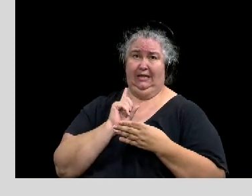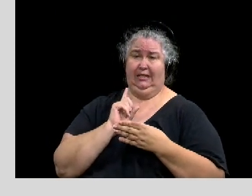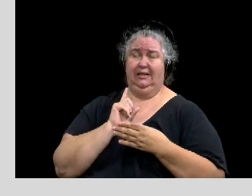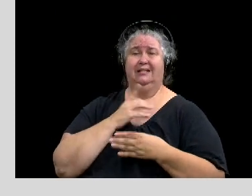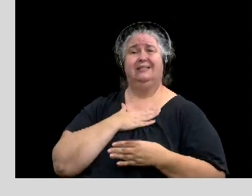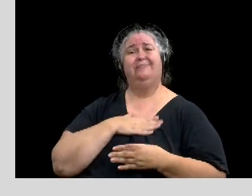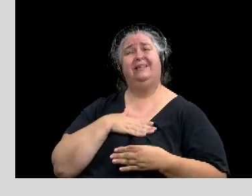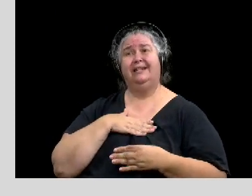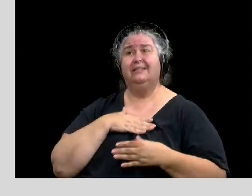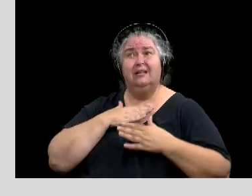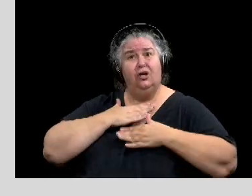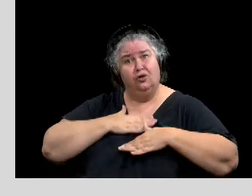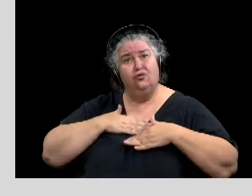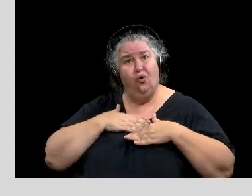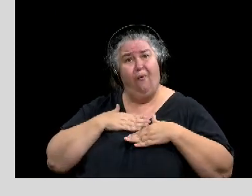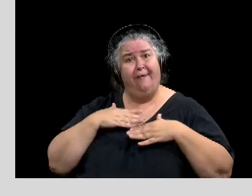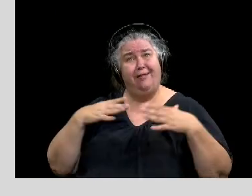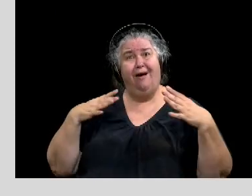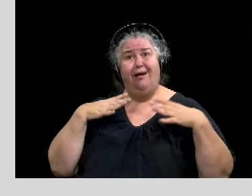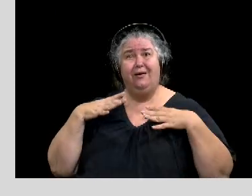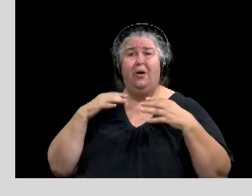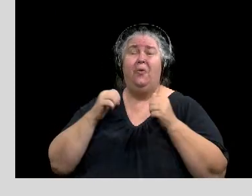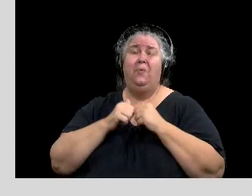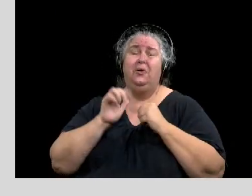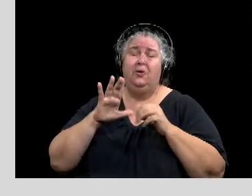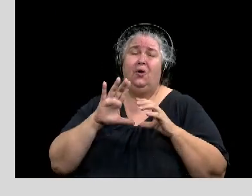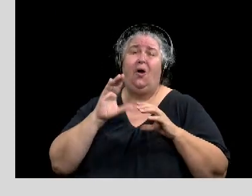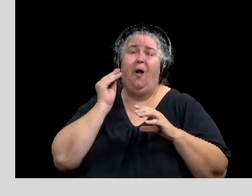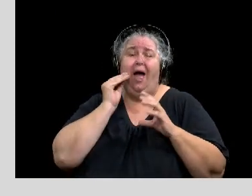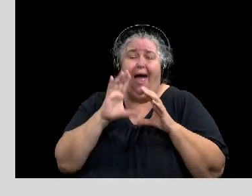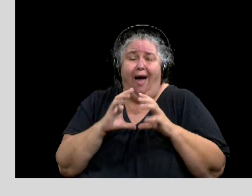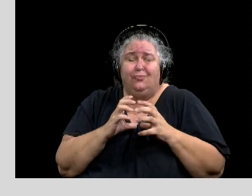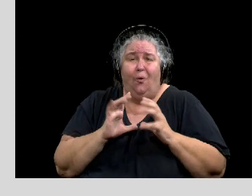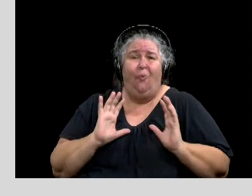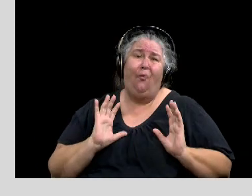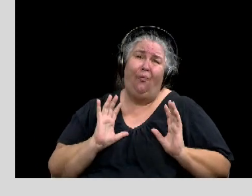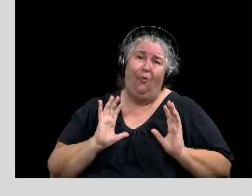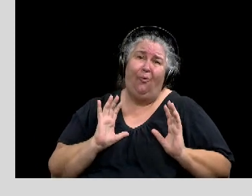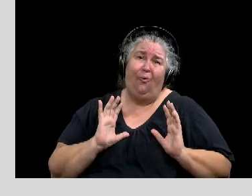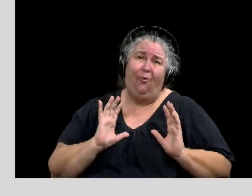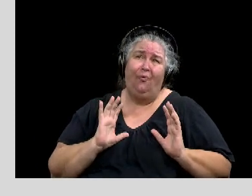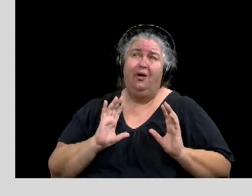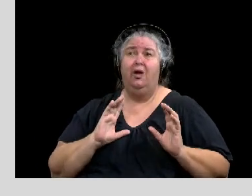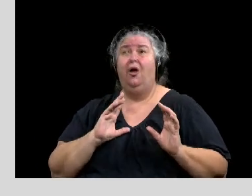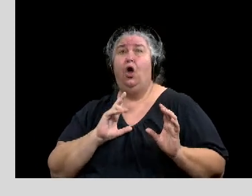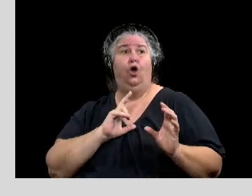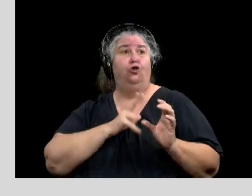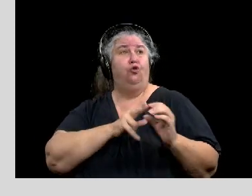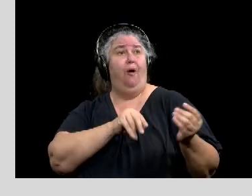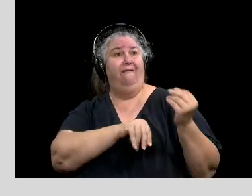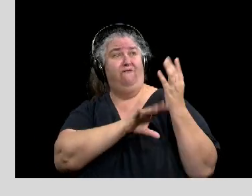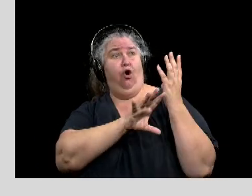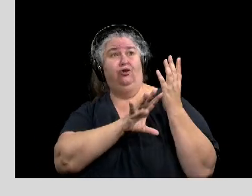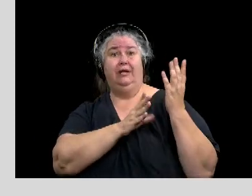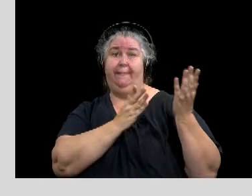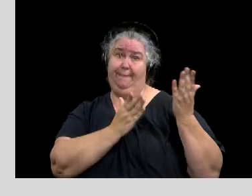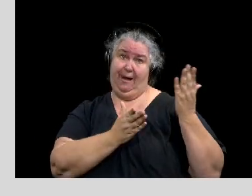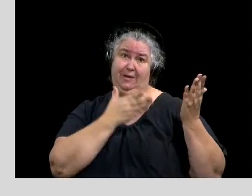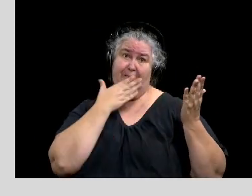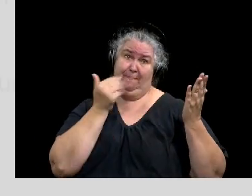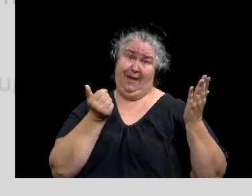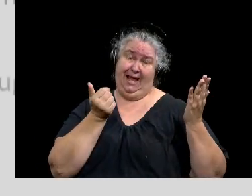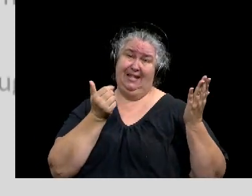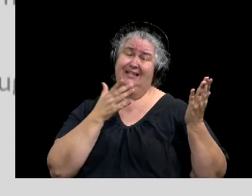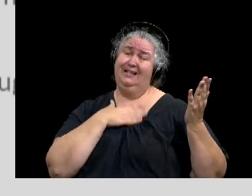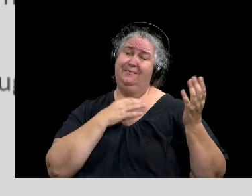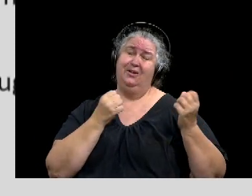please enjoy the holidays with only your household. Join others virtually and not in person. This would be my